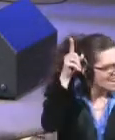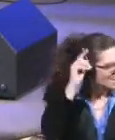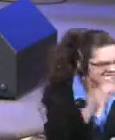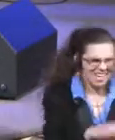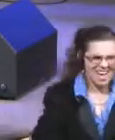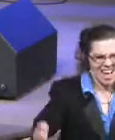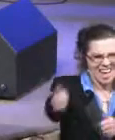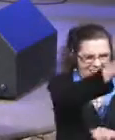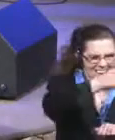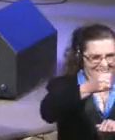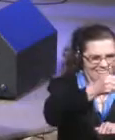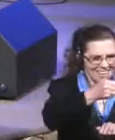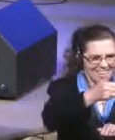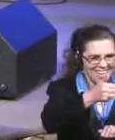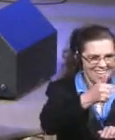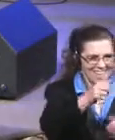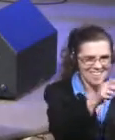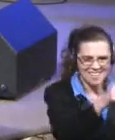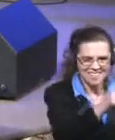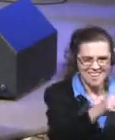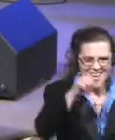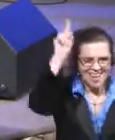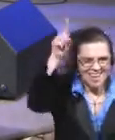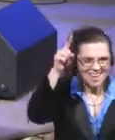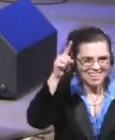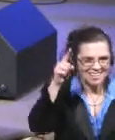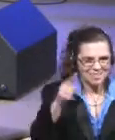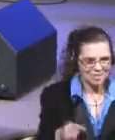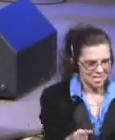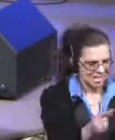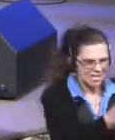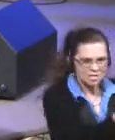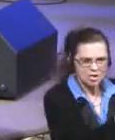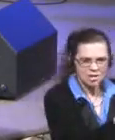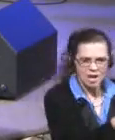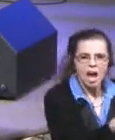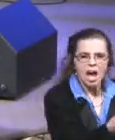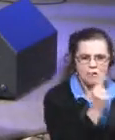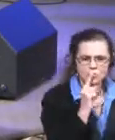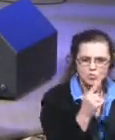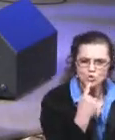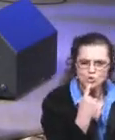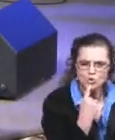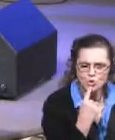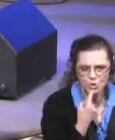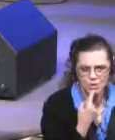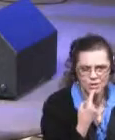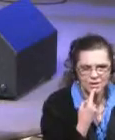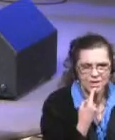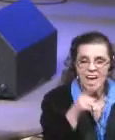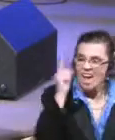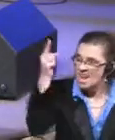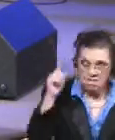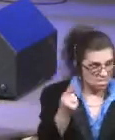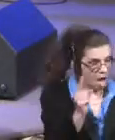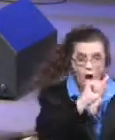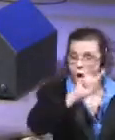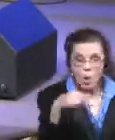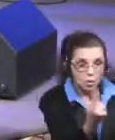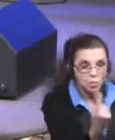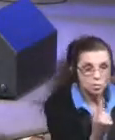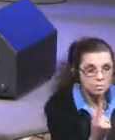highest personality in philosophy. He's the fundamental doctrine of true theology. And he's the only one qualified to be an